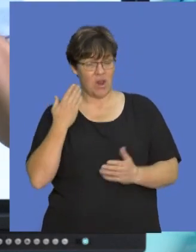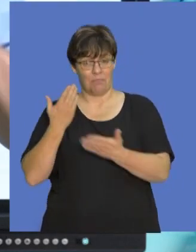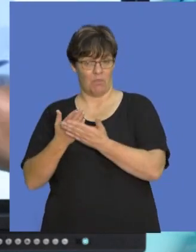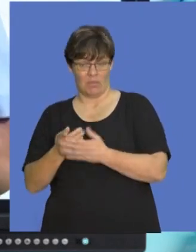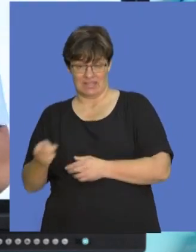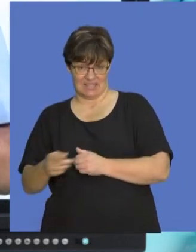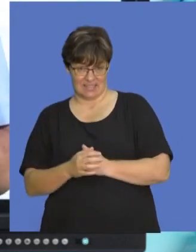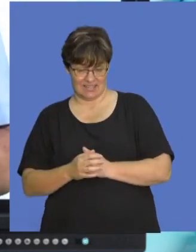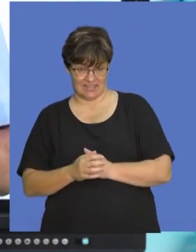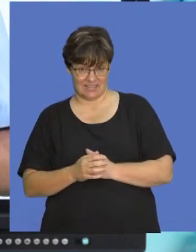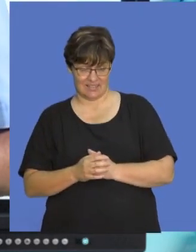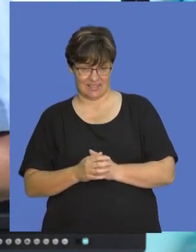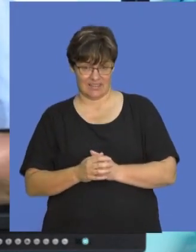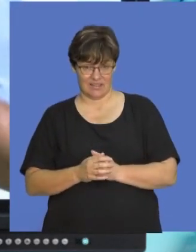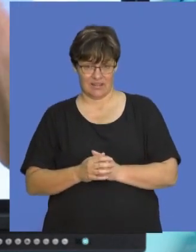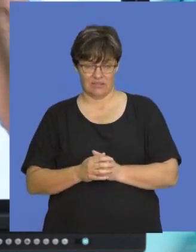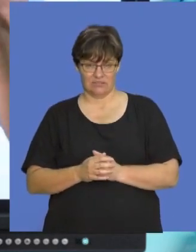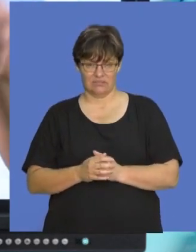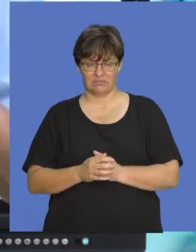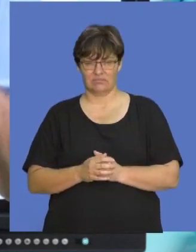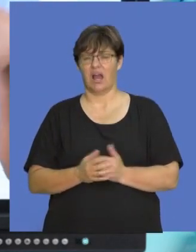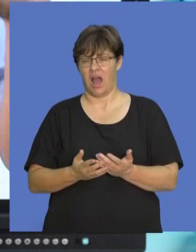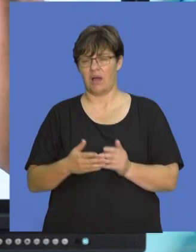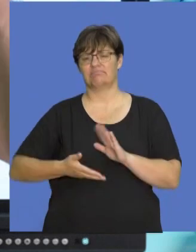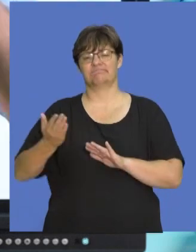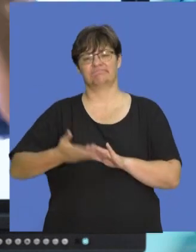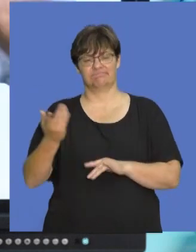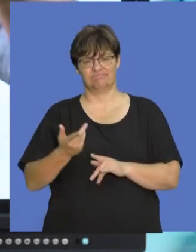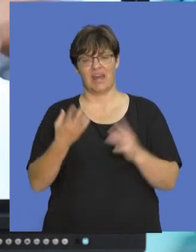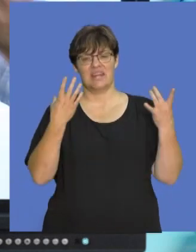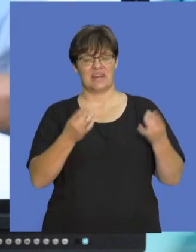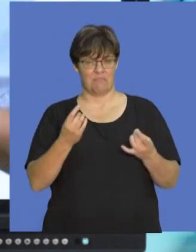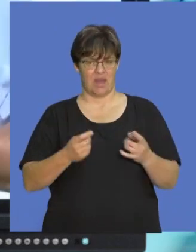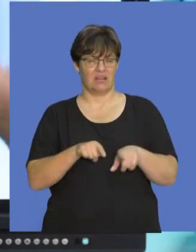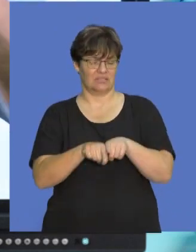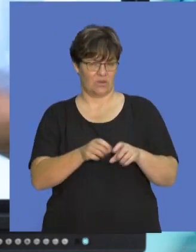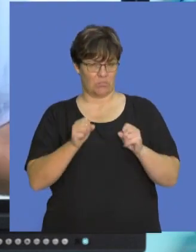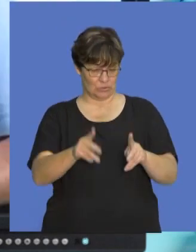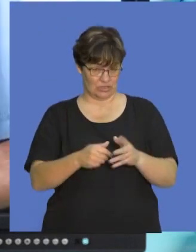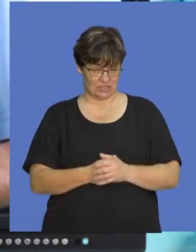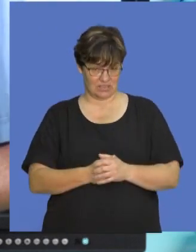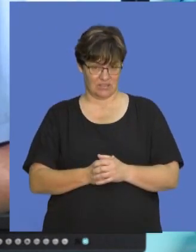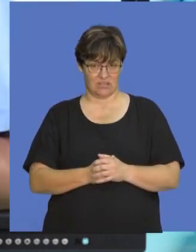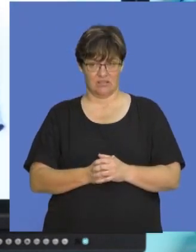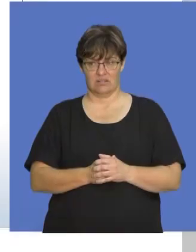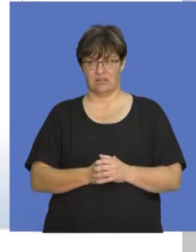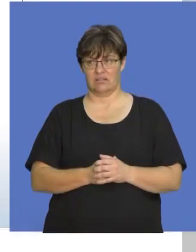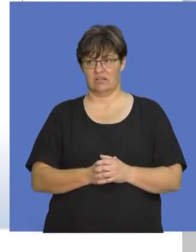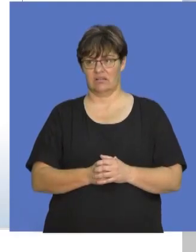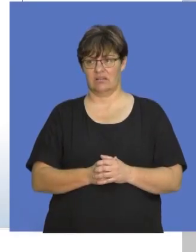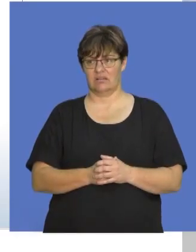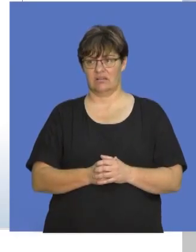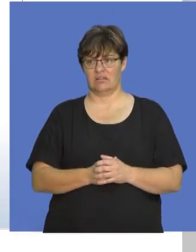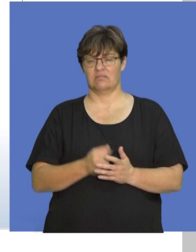be, like the probability. But you know what? Let's speed up the number of trials. And so